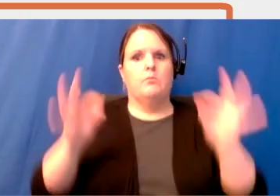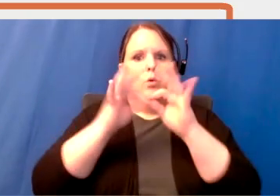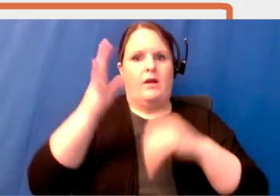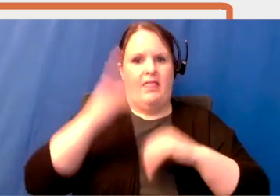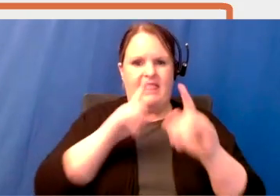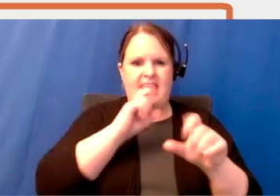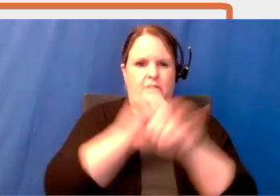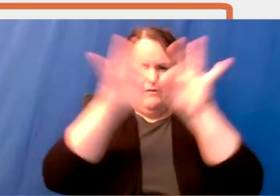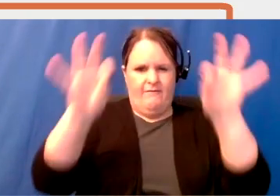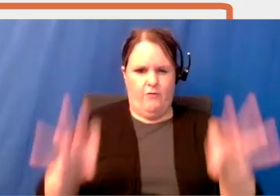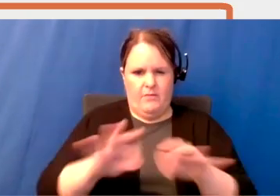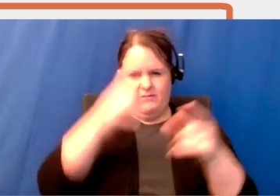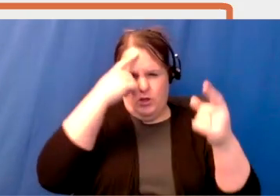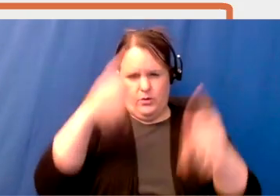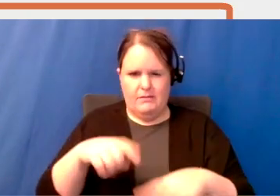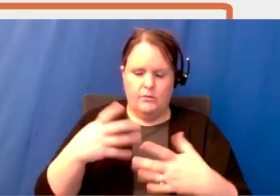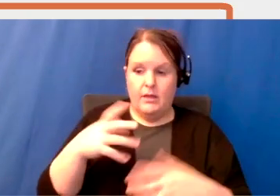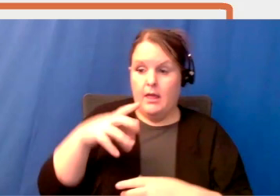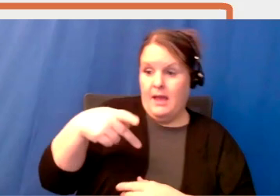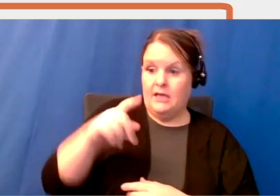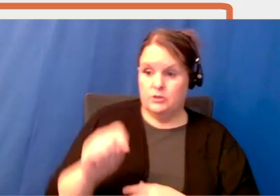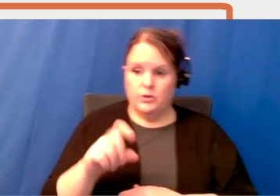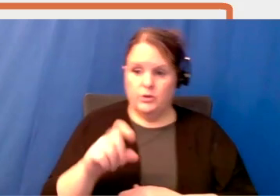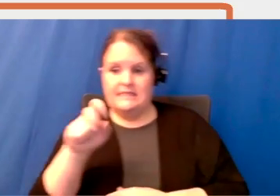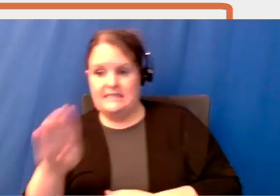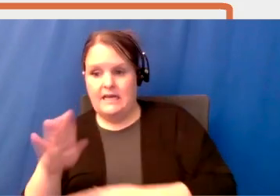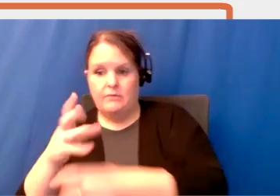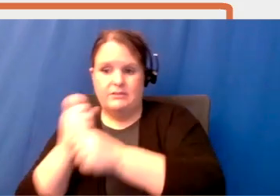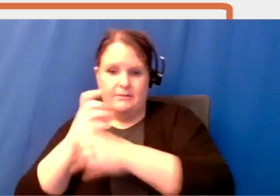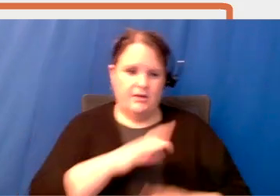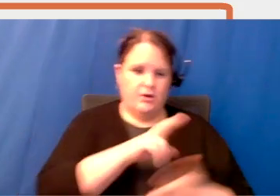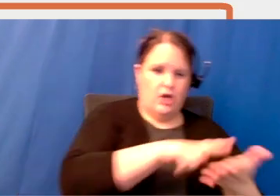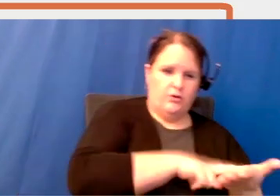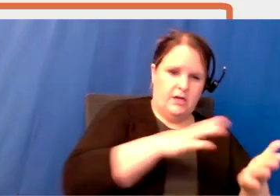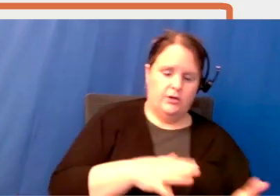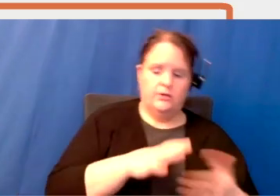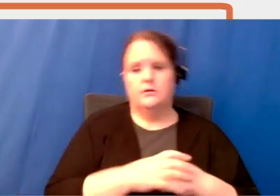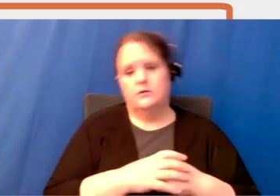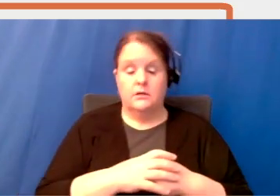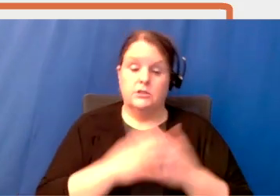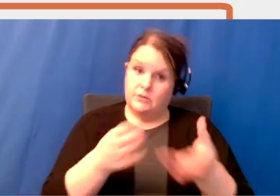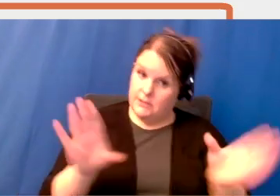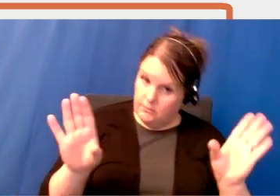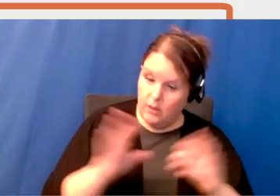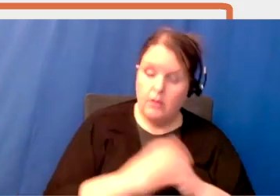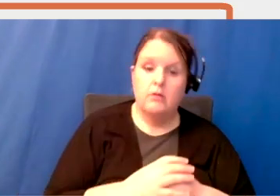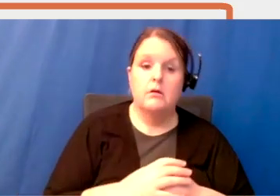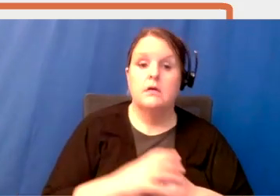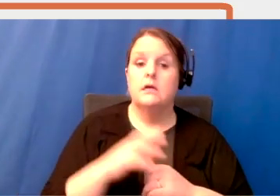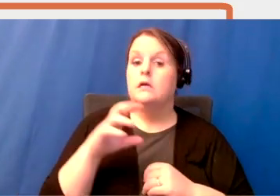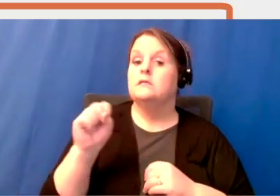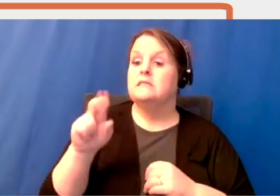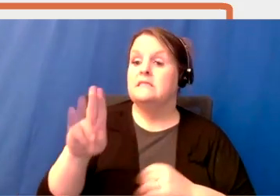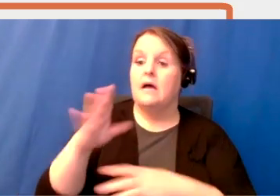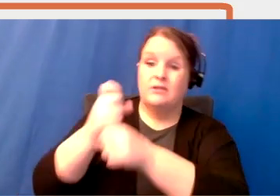agreement between a pass-through entity and a subrecipient or a contractor. So in general, subrecipients,